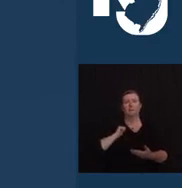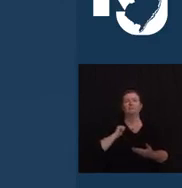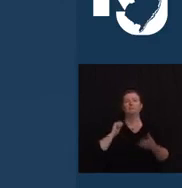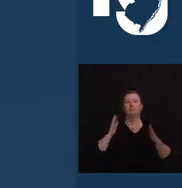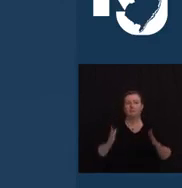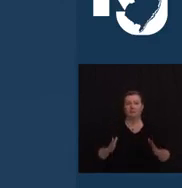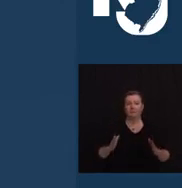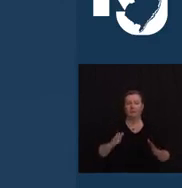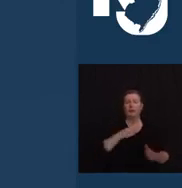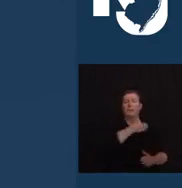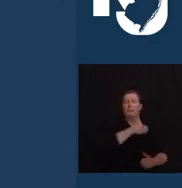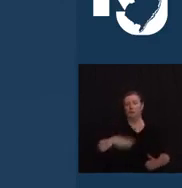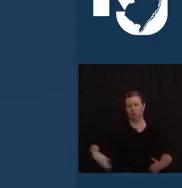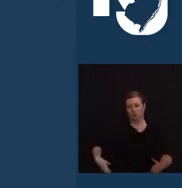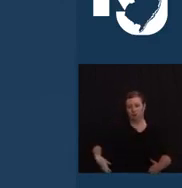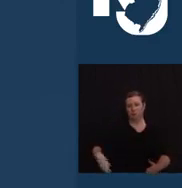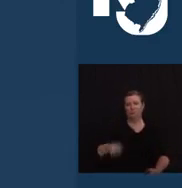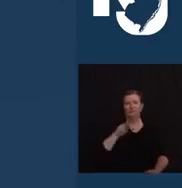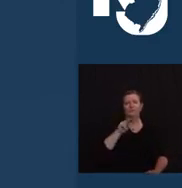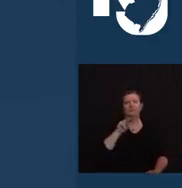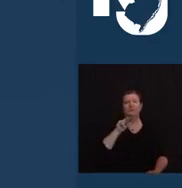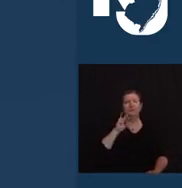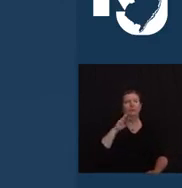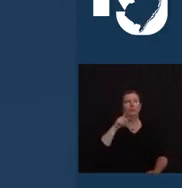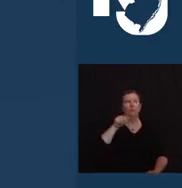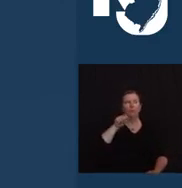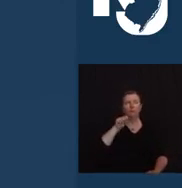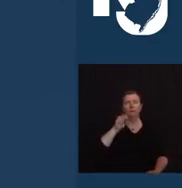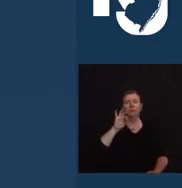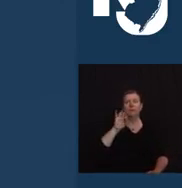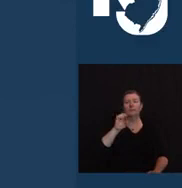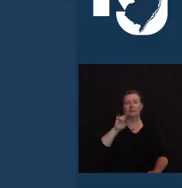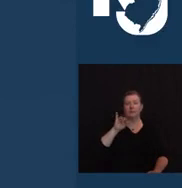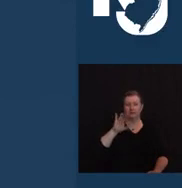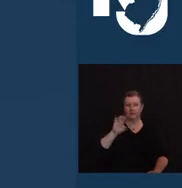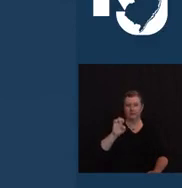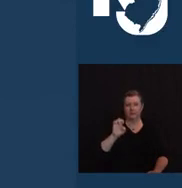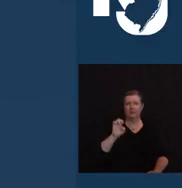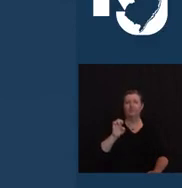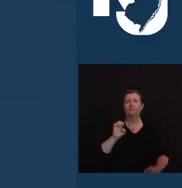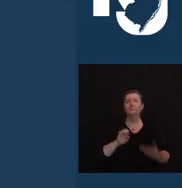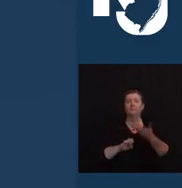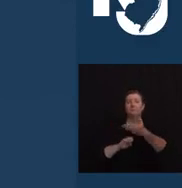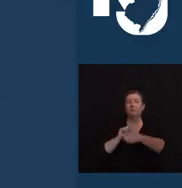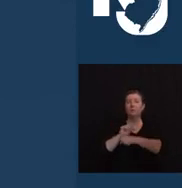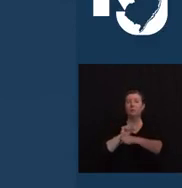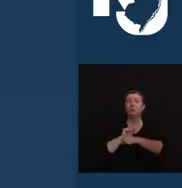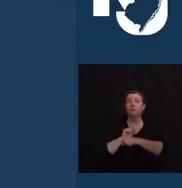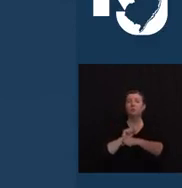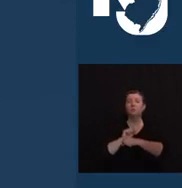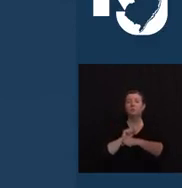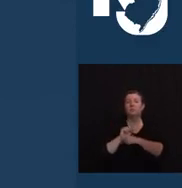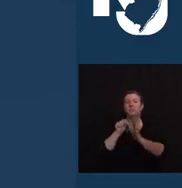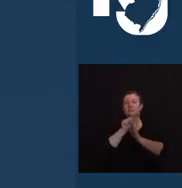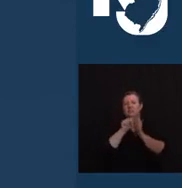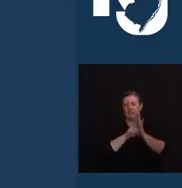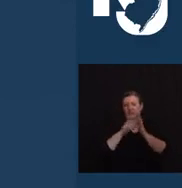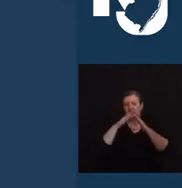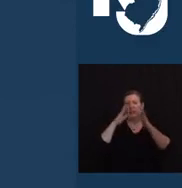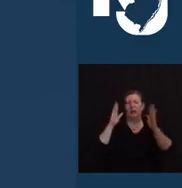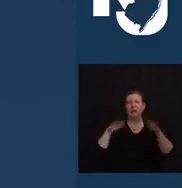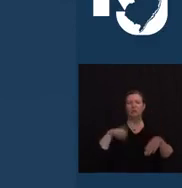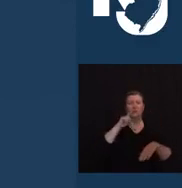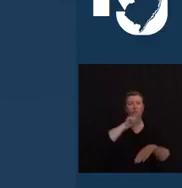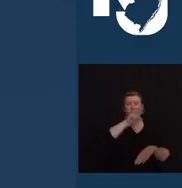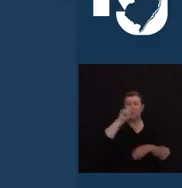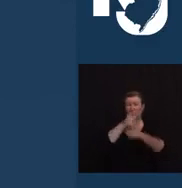Felice. He served in the State House for 2 decades and was respected for his kindness, good humor, and willingness